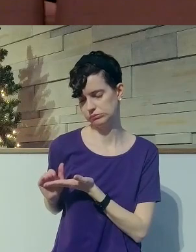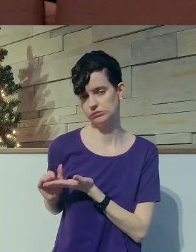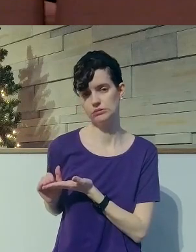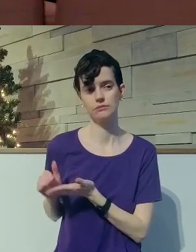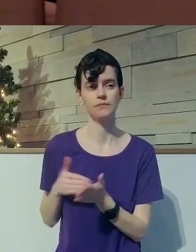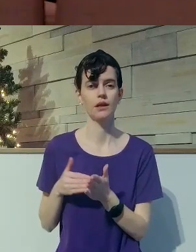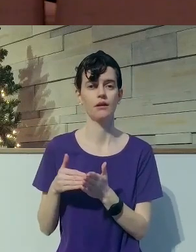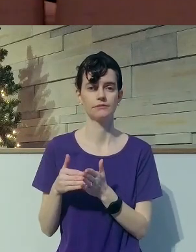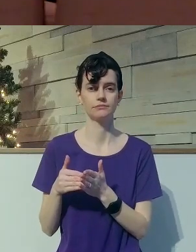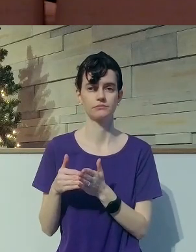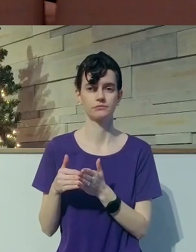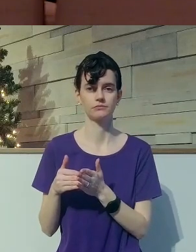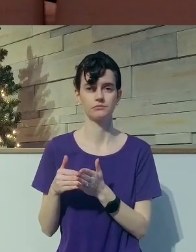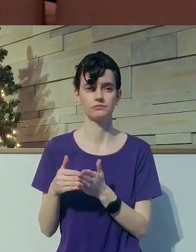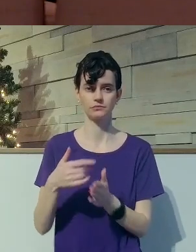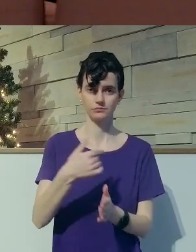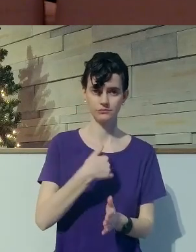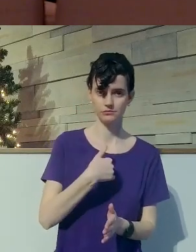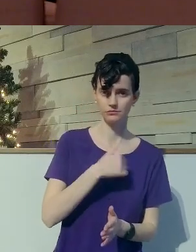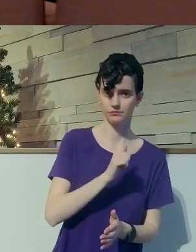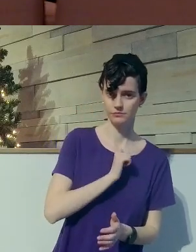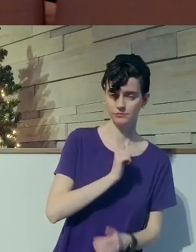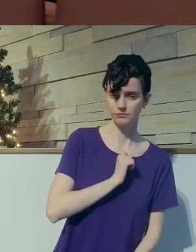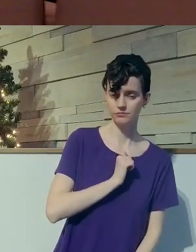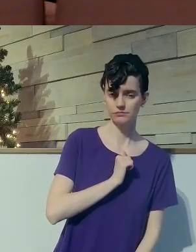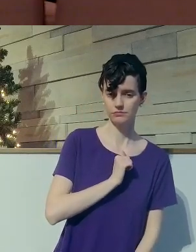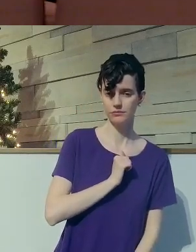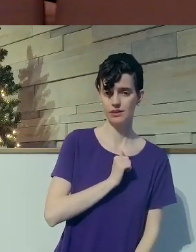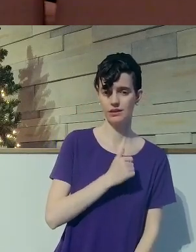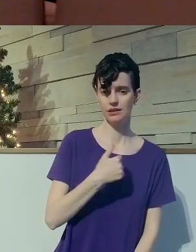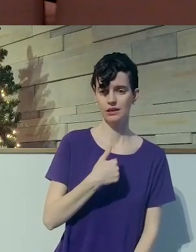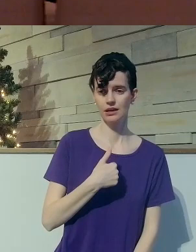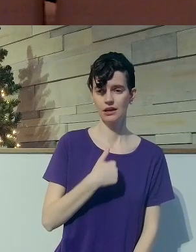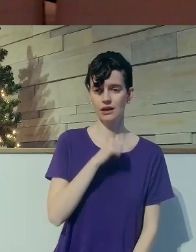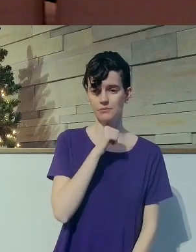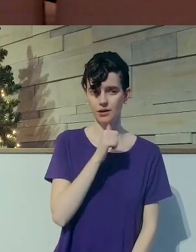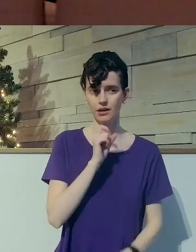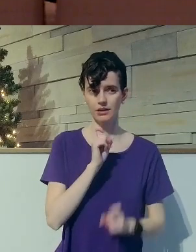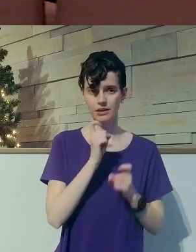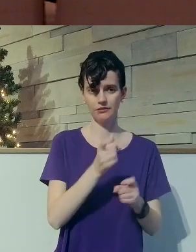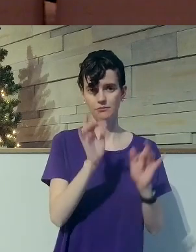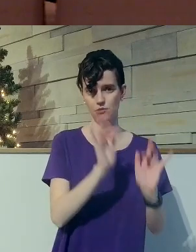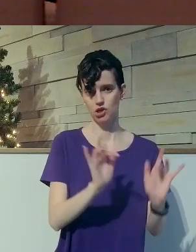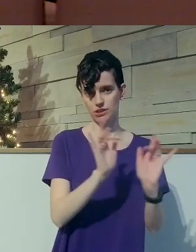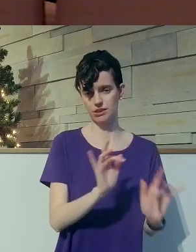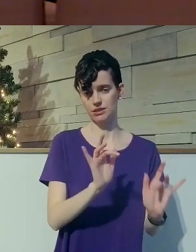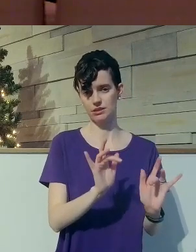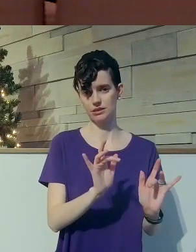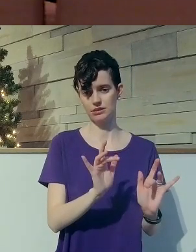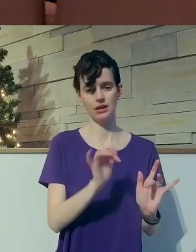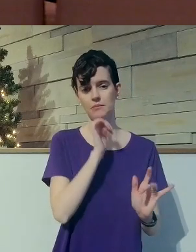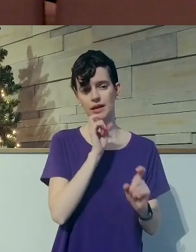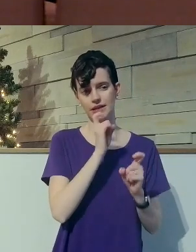Too often, I'm the one that isn't being merciful and